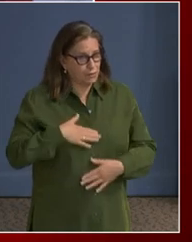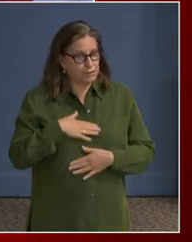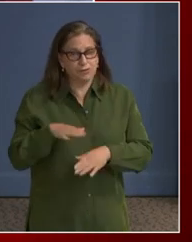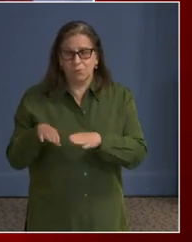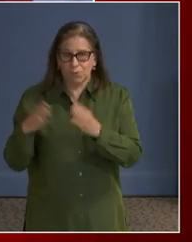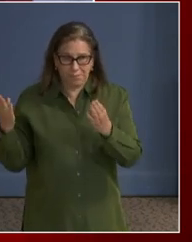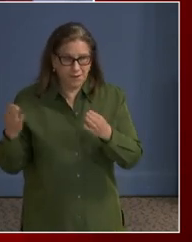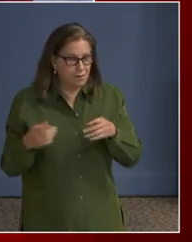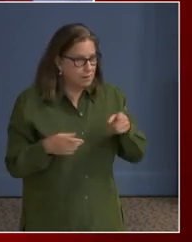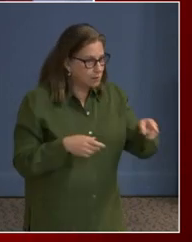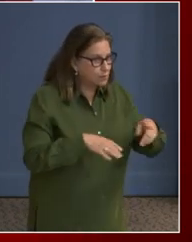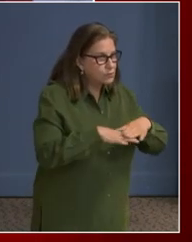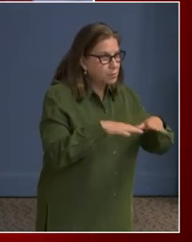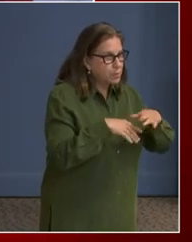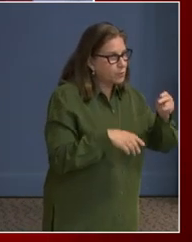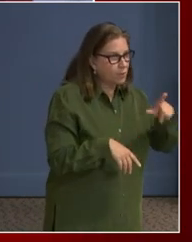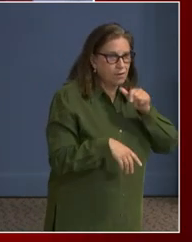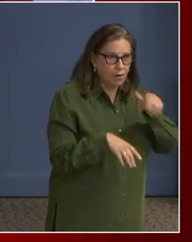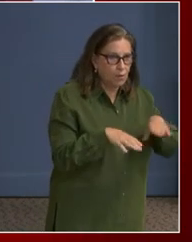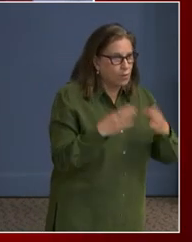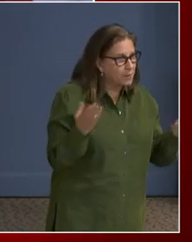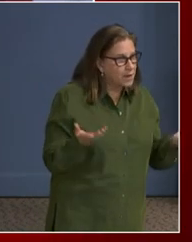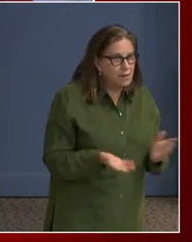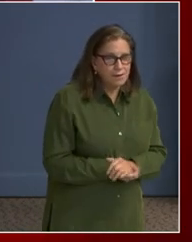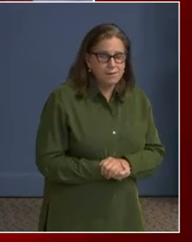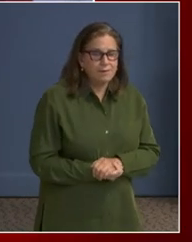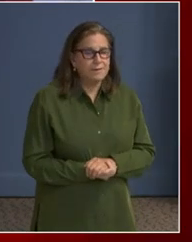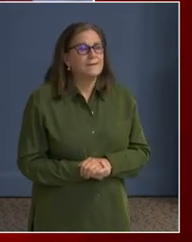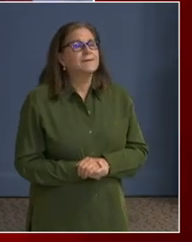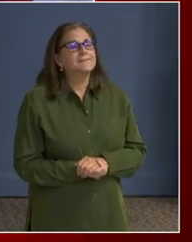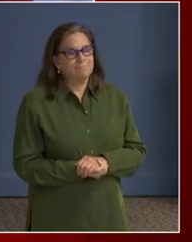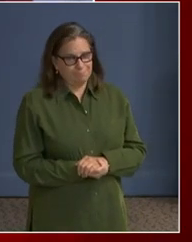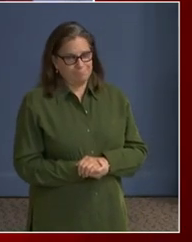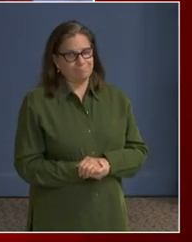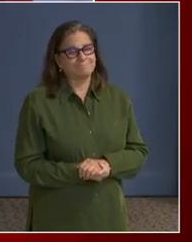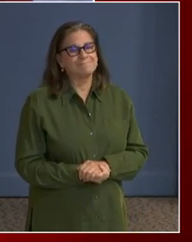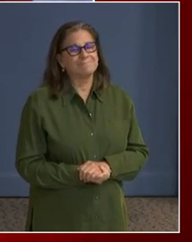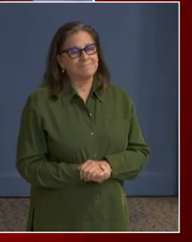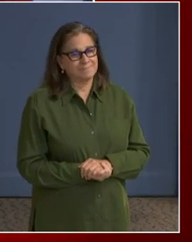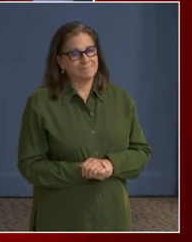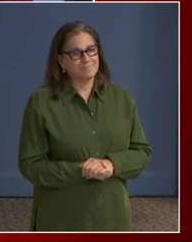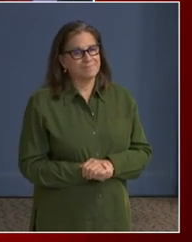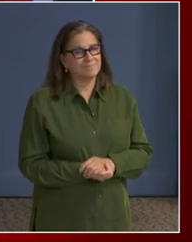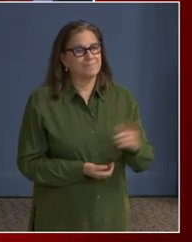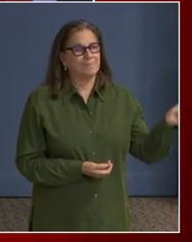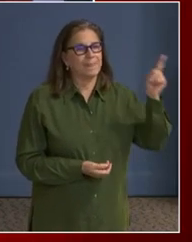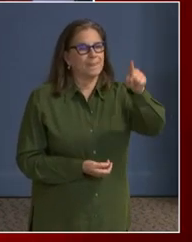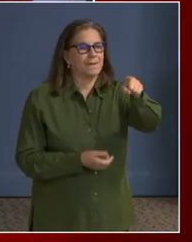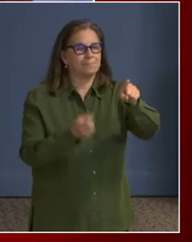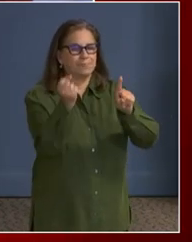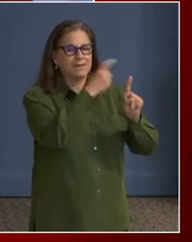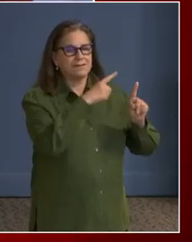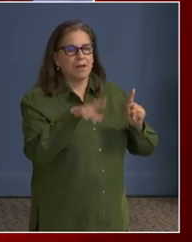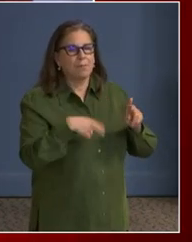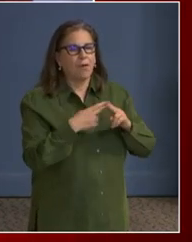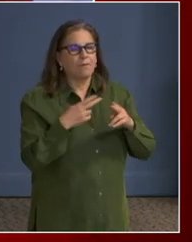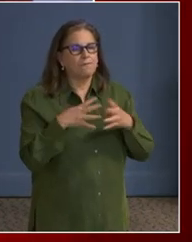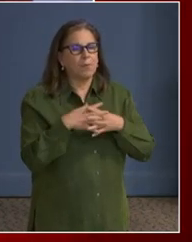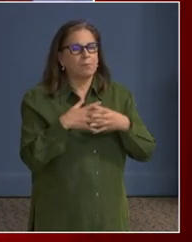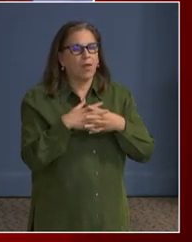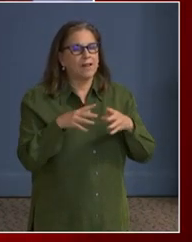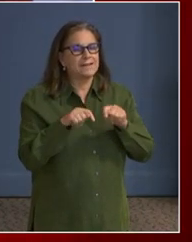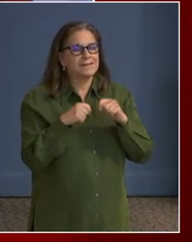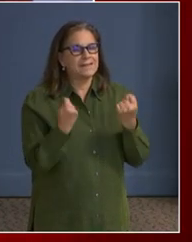All right. Yes. Football team. Yes. You had mentioned in the past your desire to have them playing in the